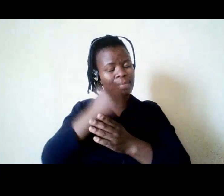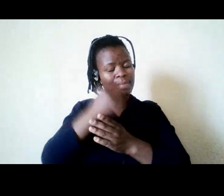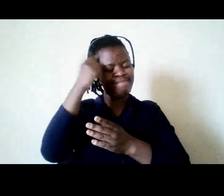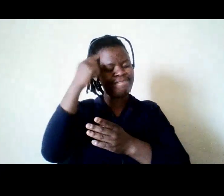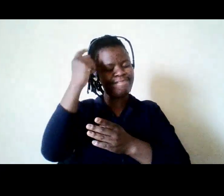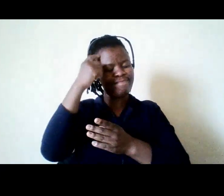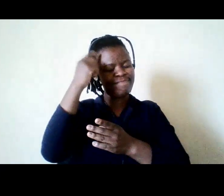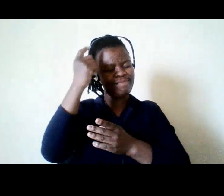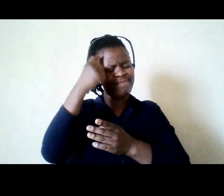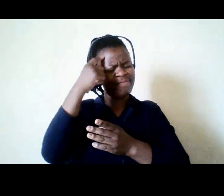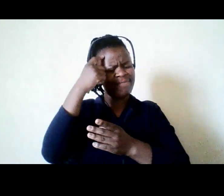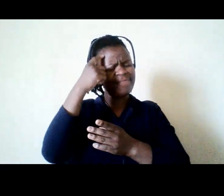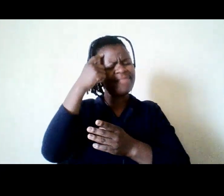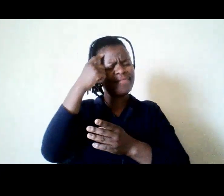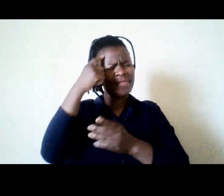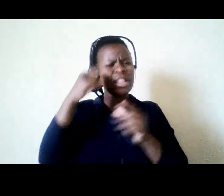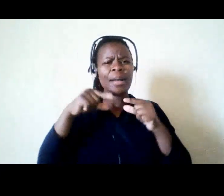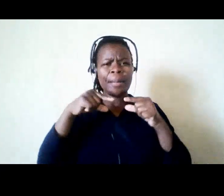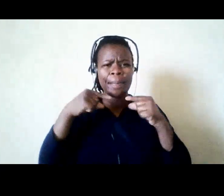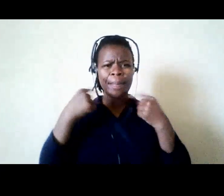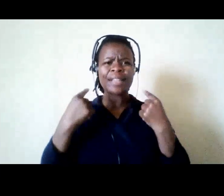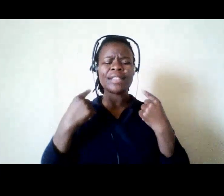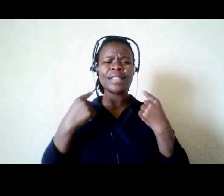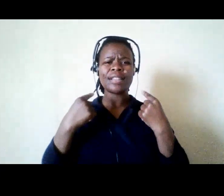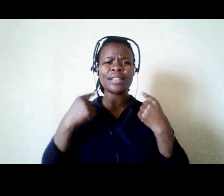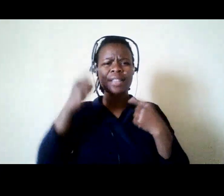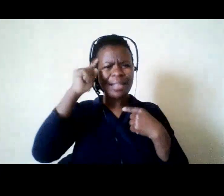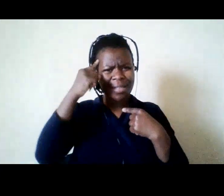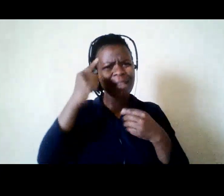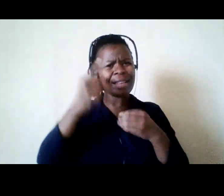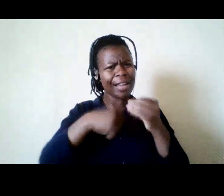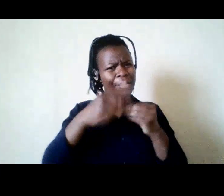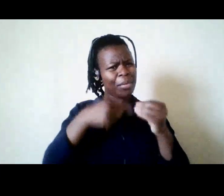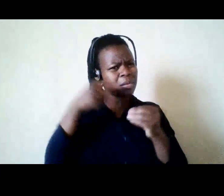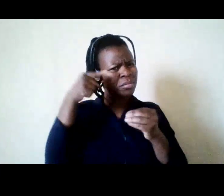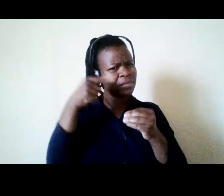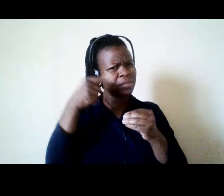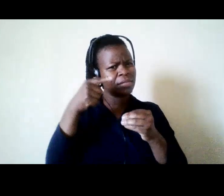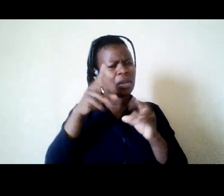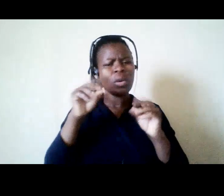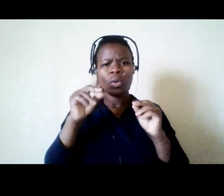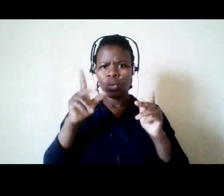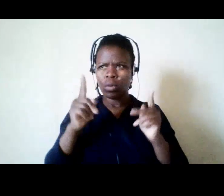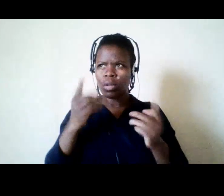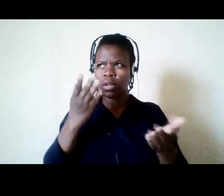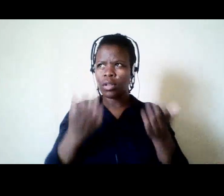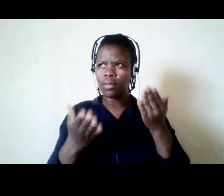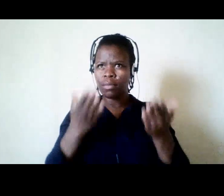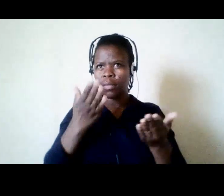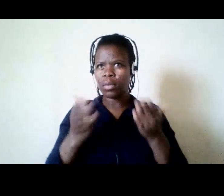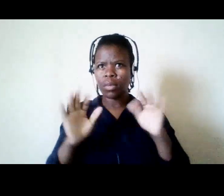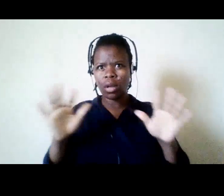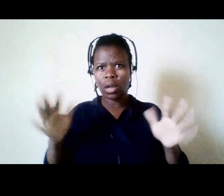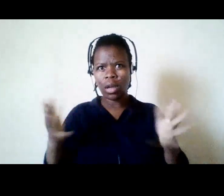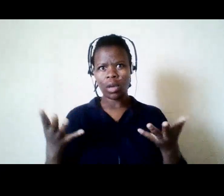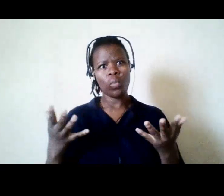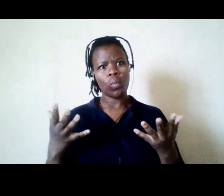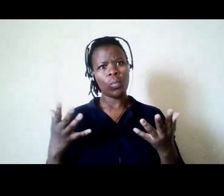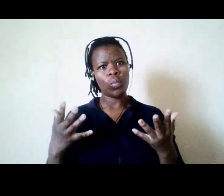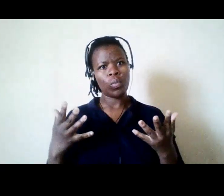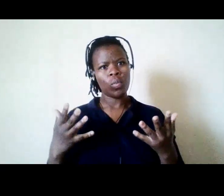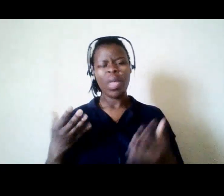do the pastors around think about this? I mean, it's sort of almost like, I don't want to